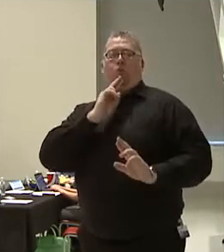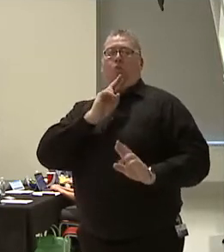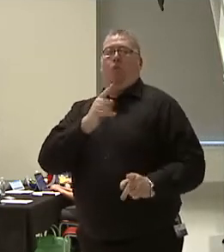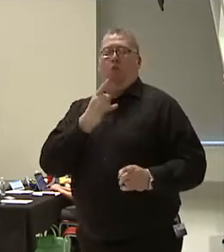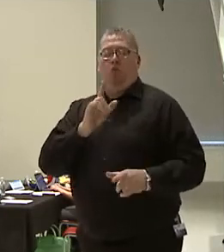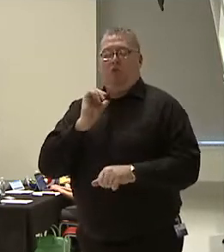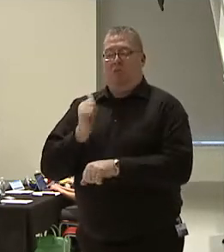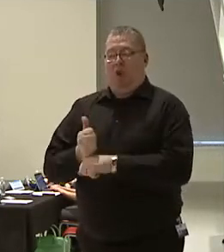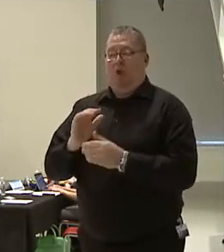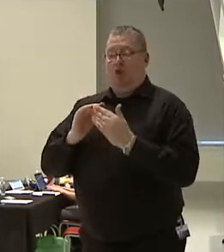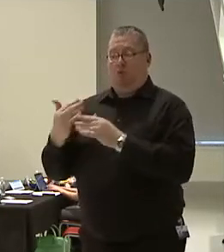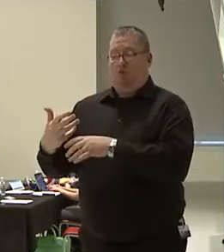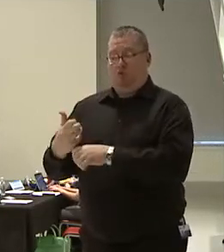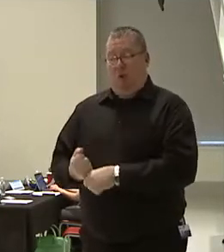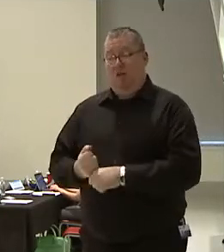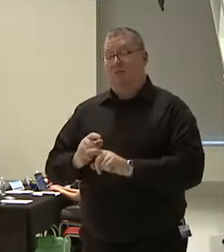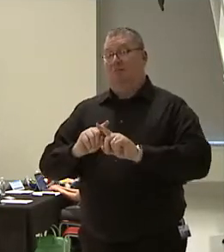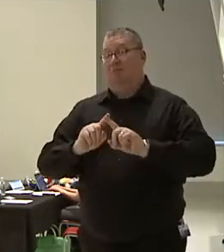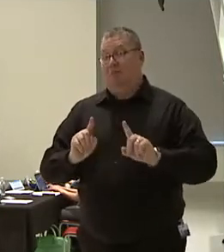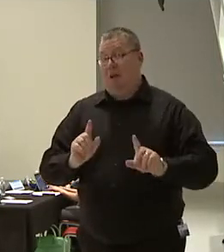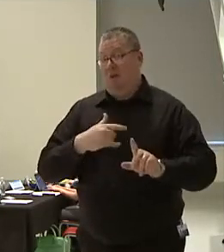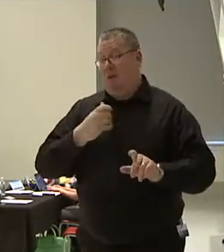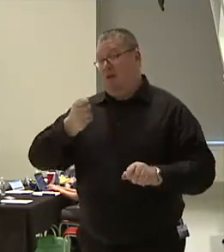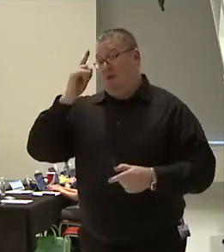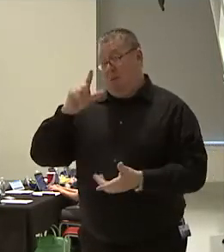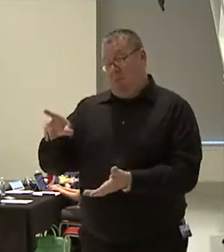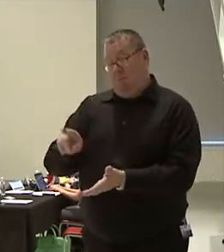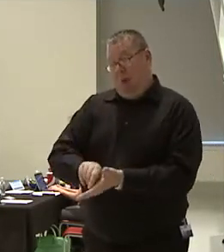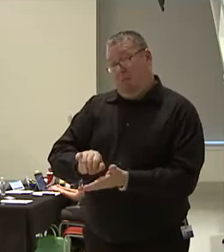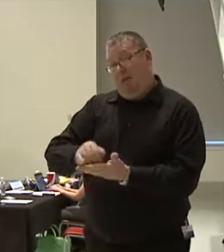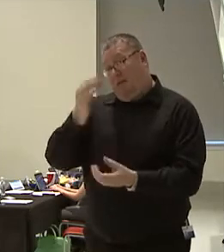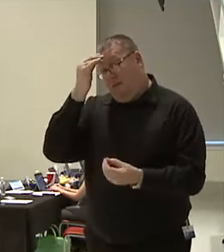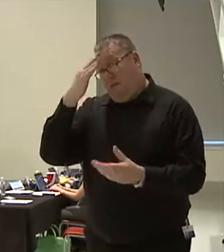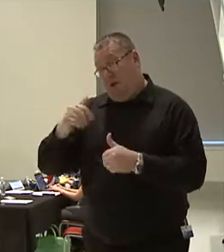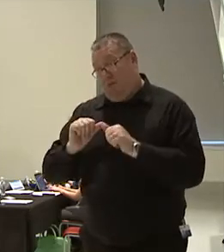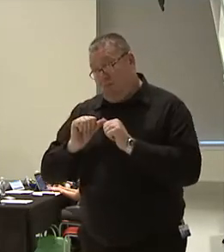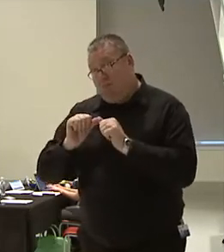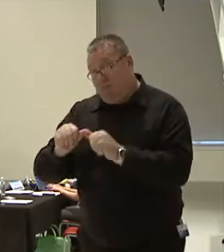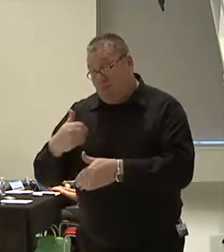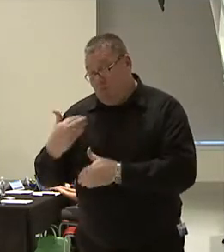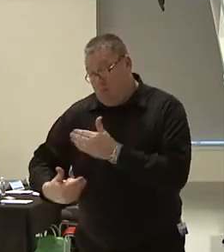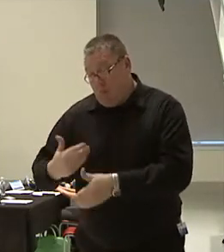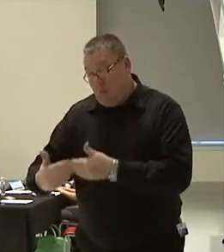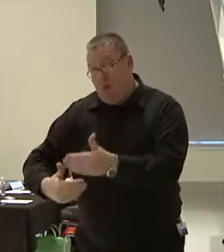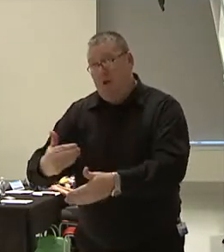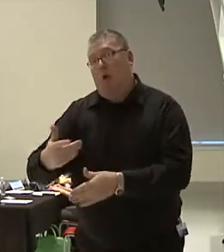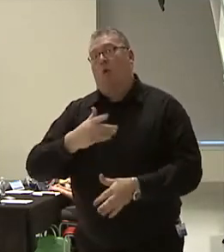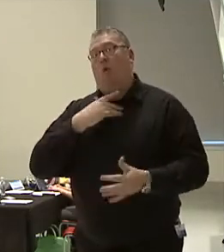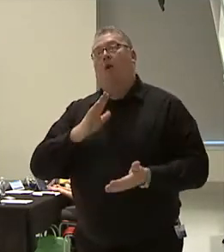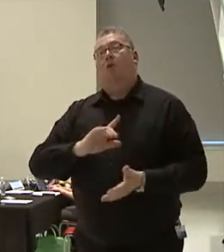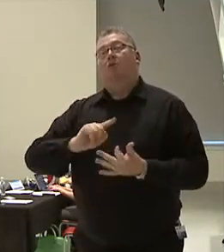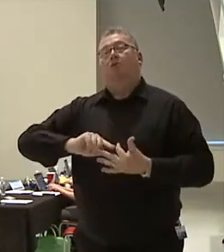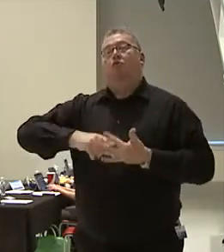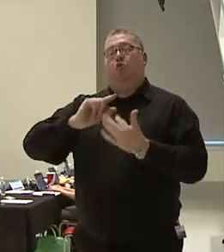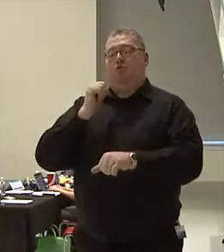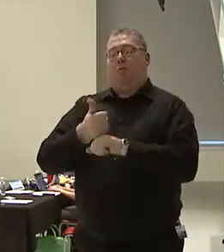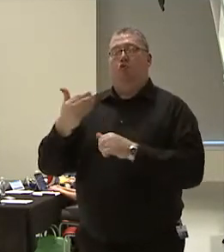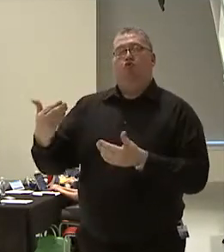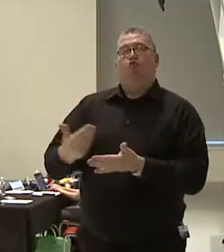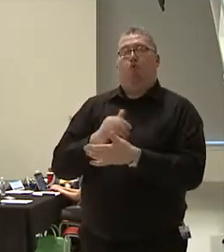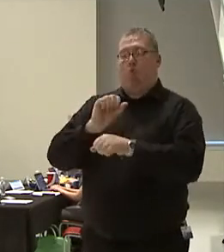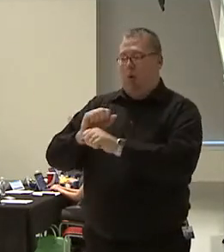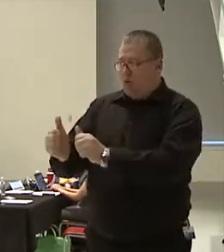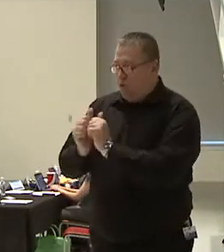community trust in the police departments. However, in publishing these data on an ongoing basis, we make possible new productive collaborations,